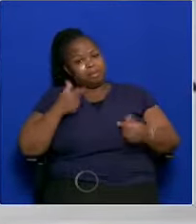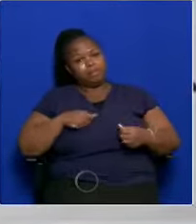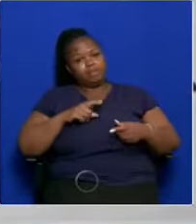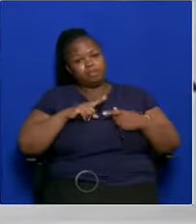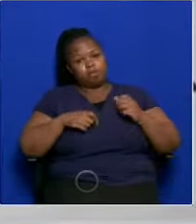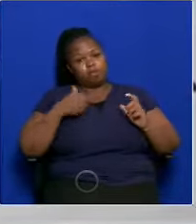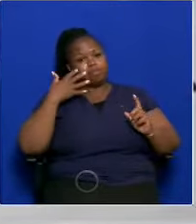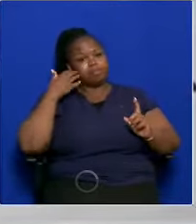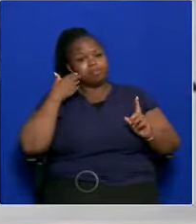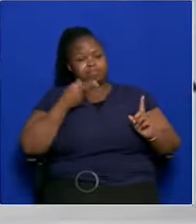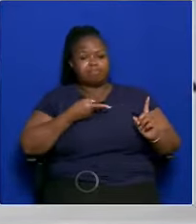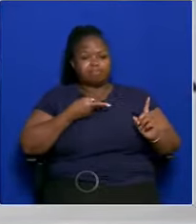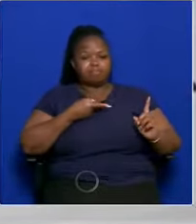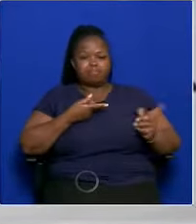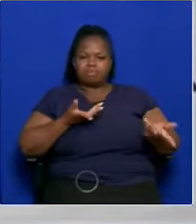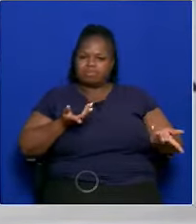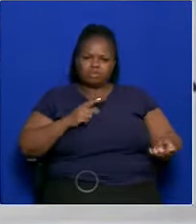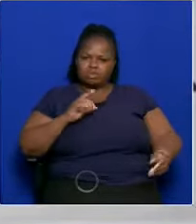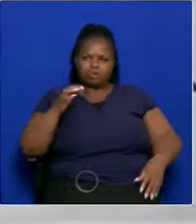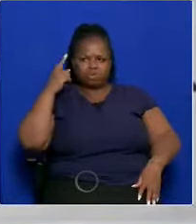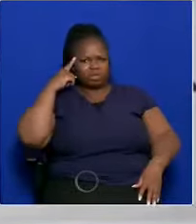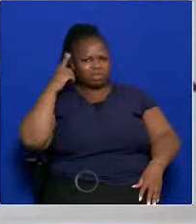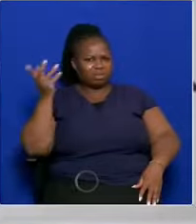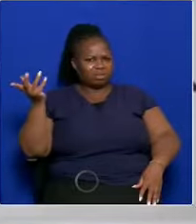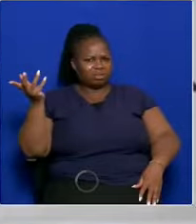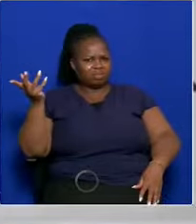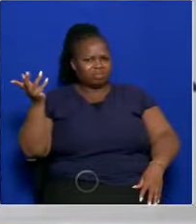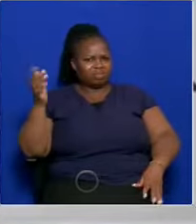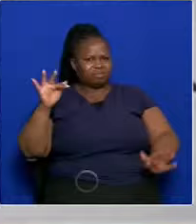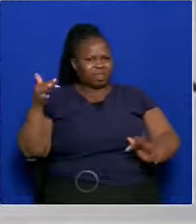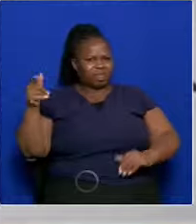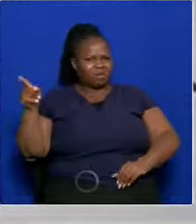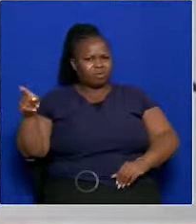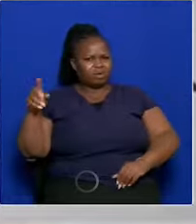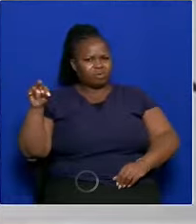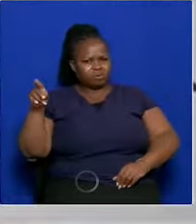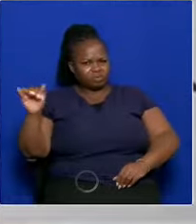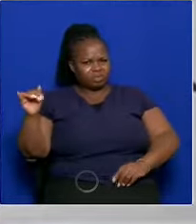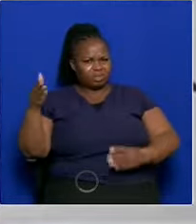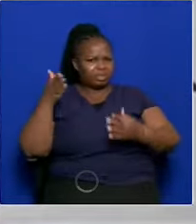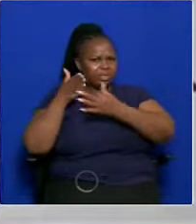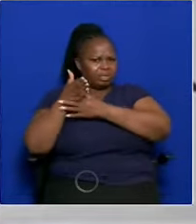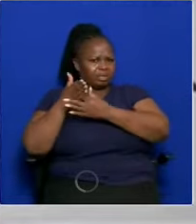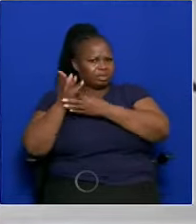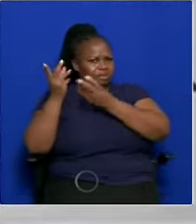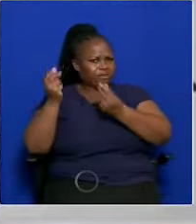because I don't see any way how Nkosi can access the finance